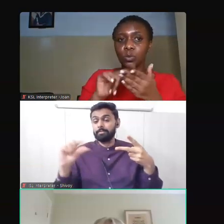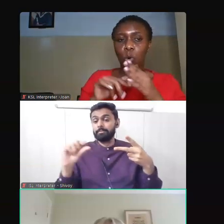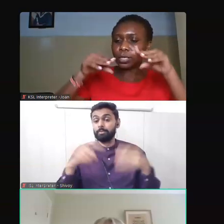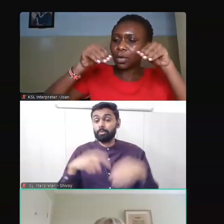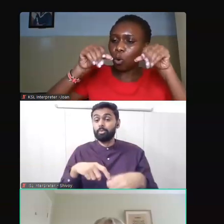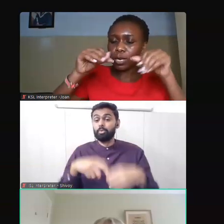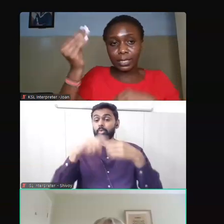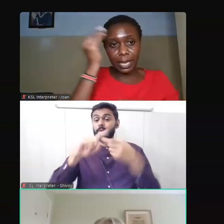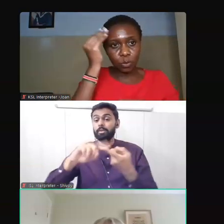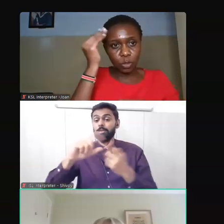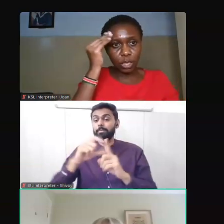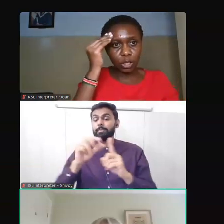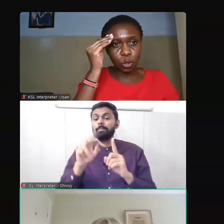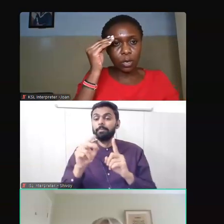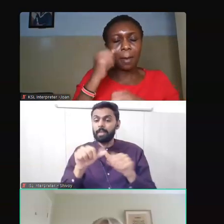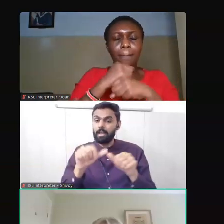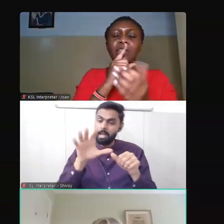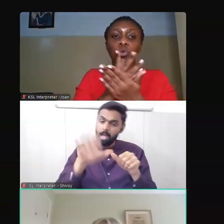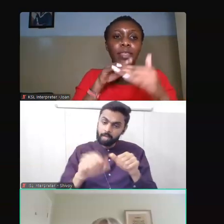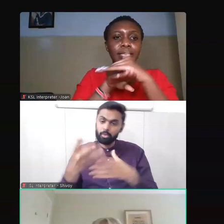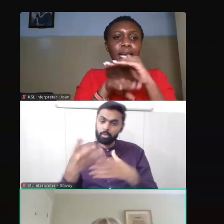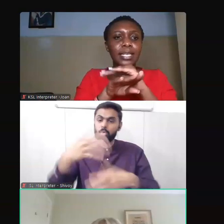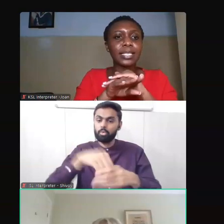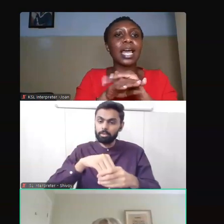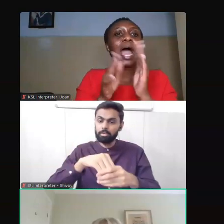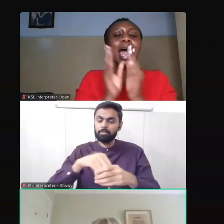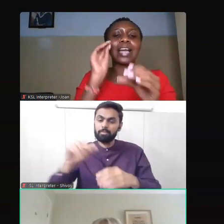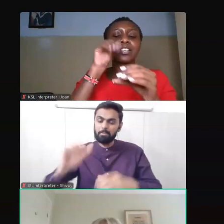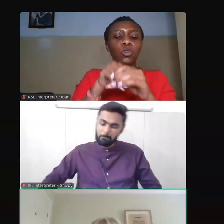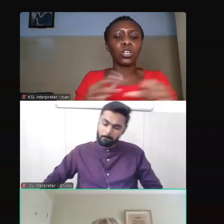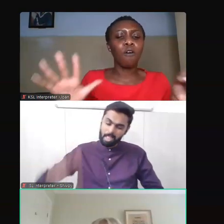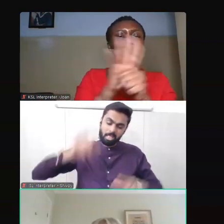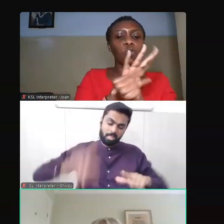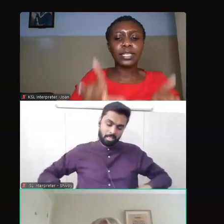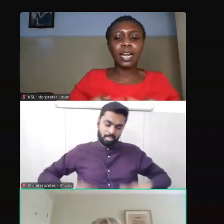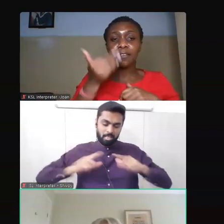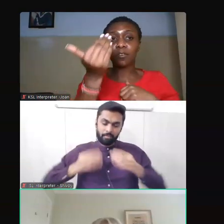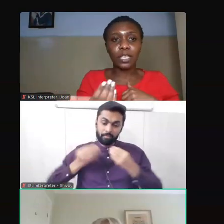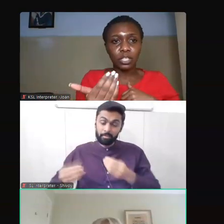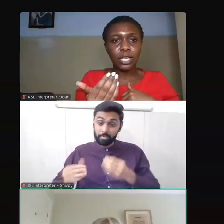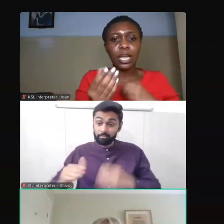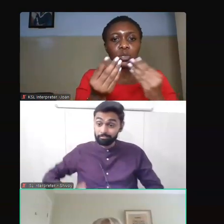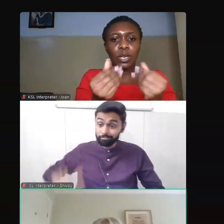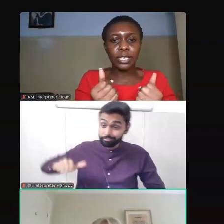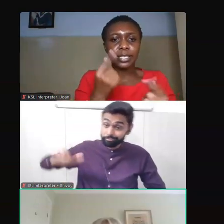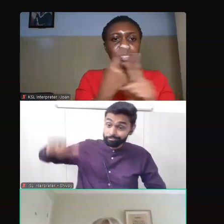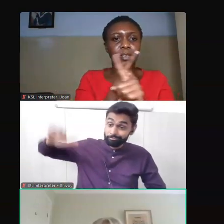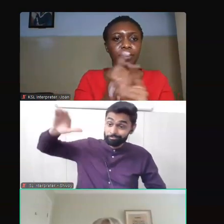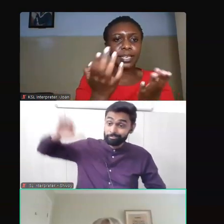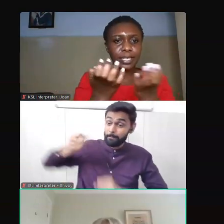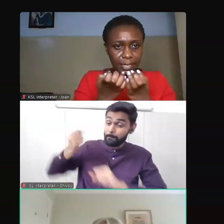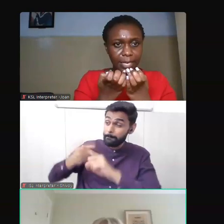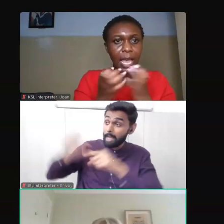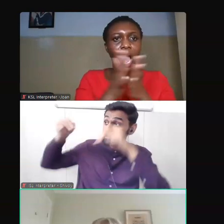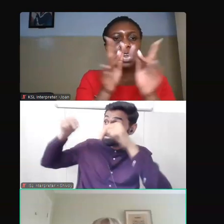ensure access and inclusion throughout a child's life and respond to the needs at different stages and points of